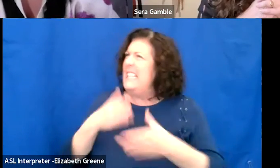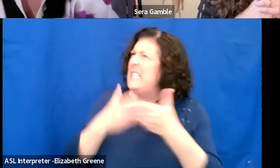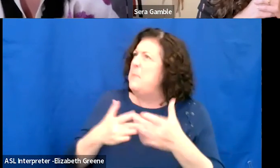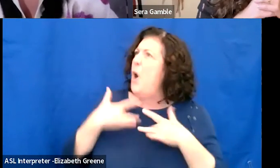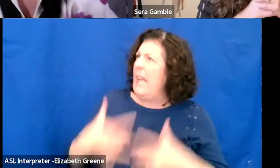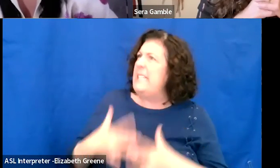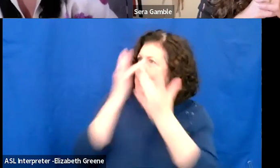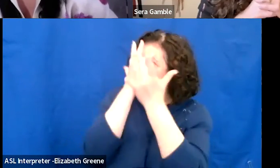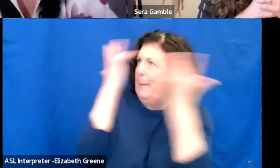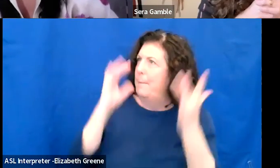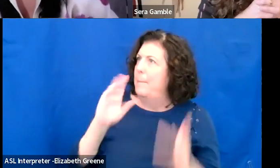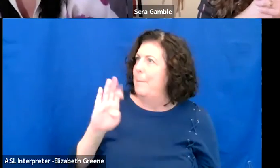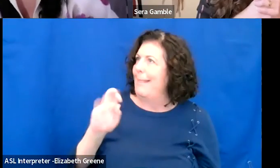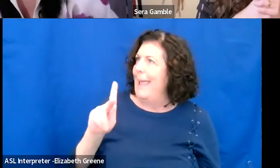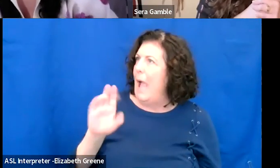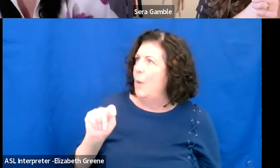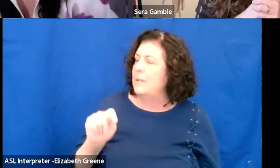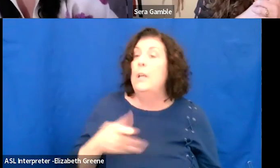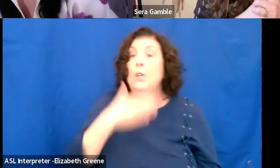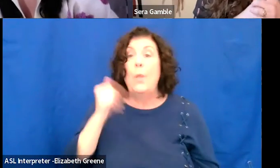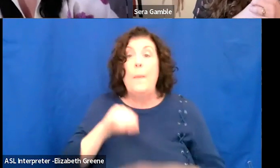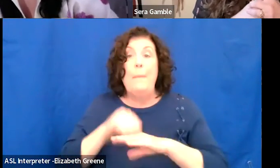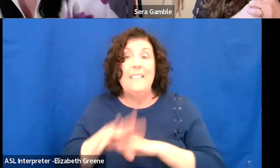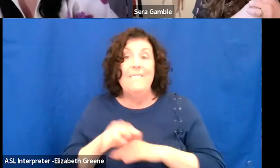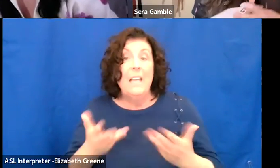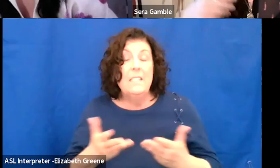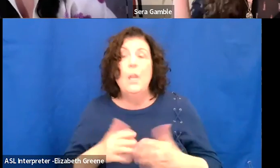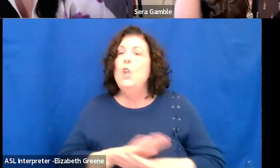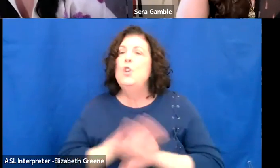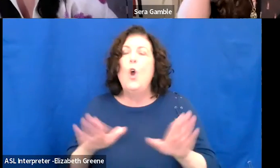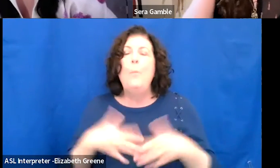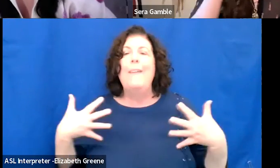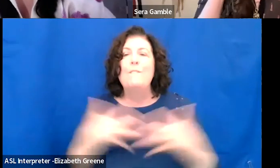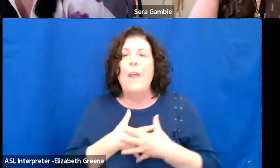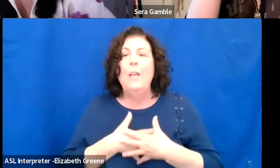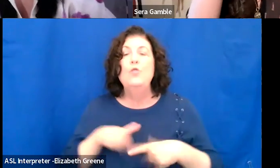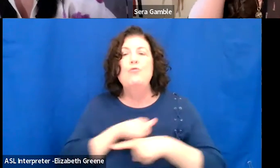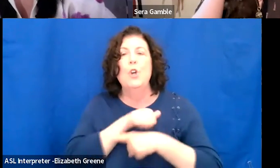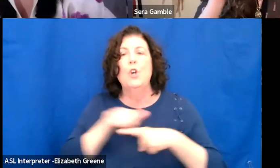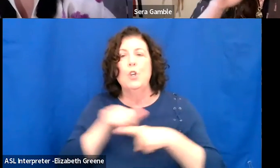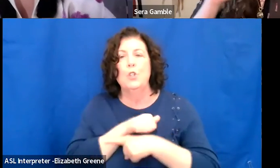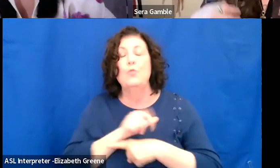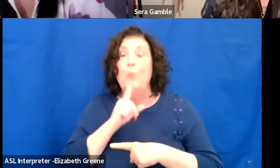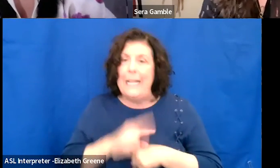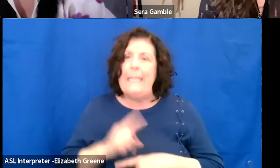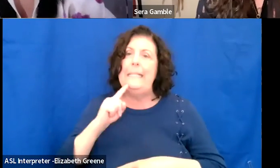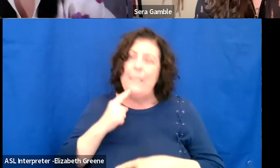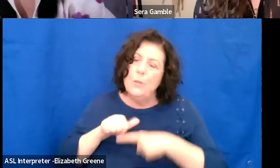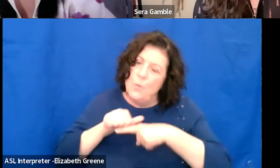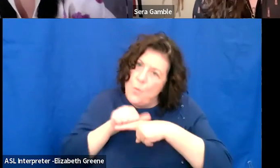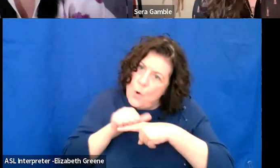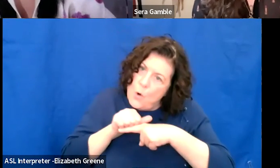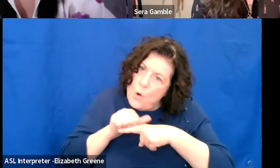So the best advice I can give you is don't be afraid to really rehearse. Like, people who seem off the